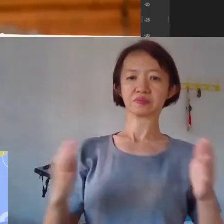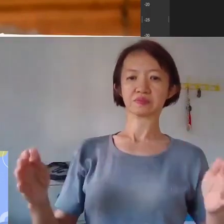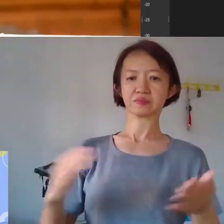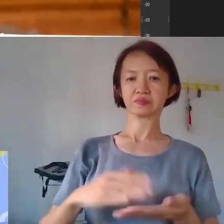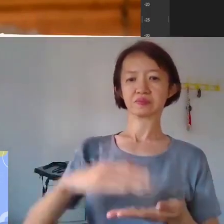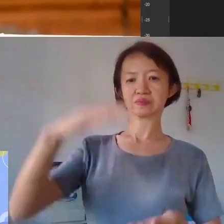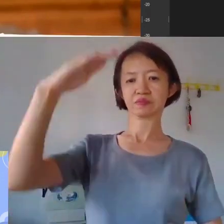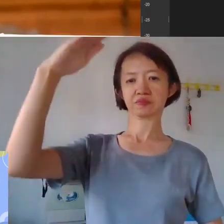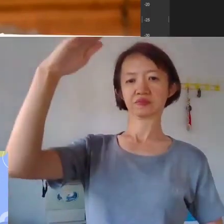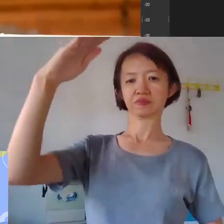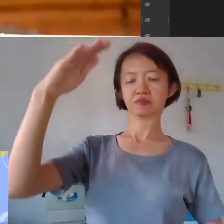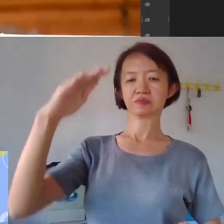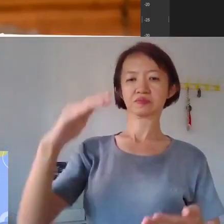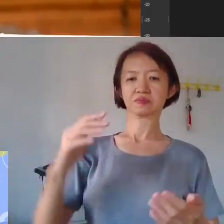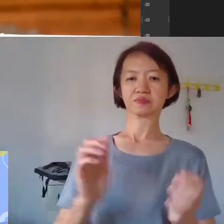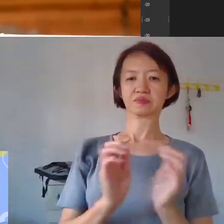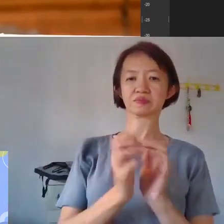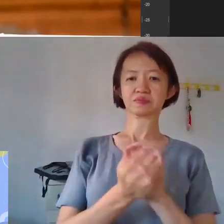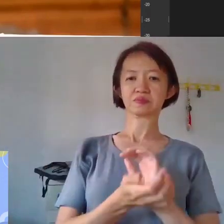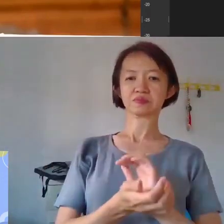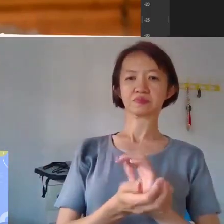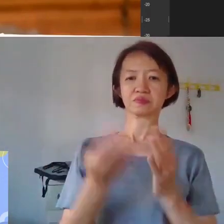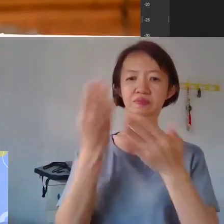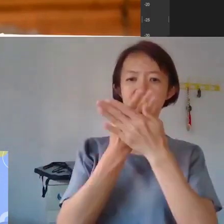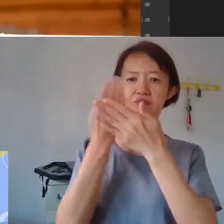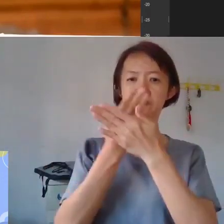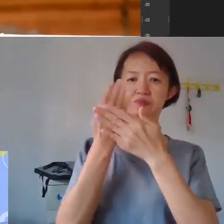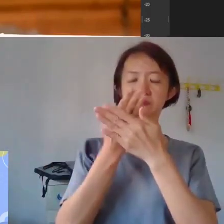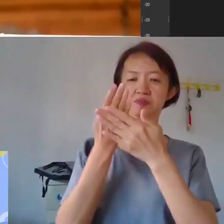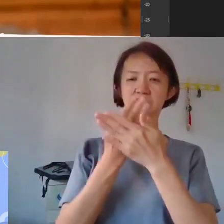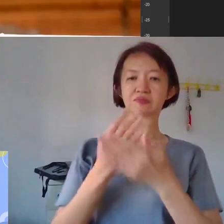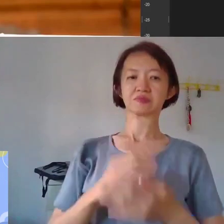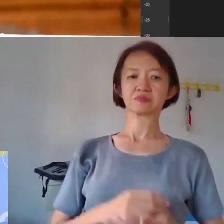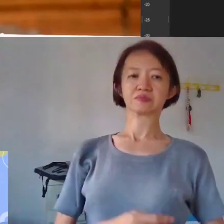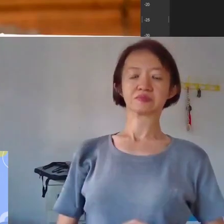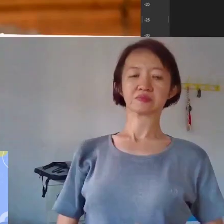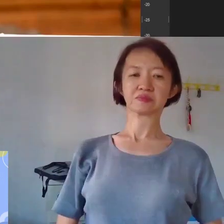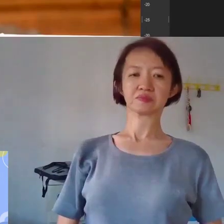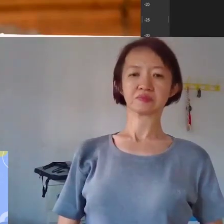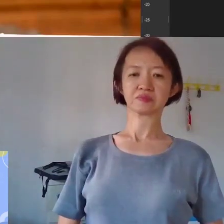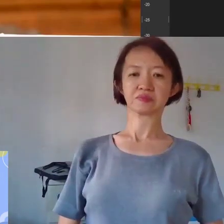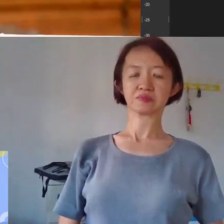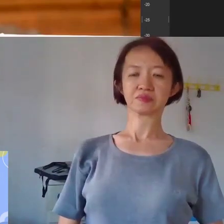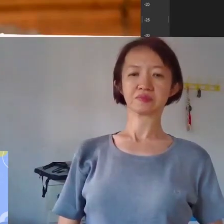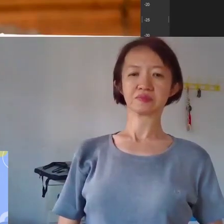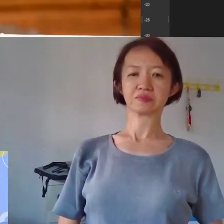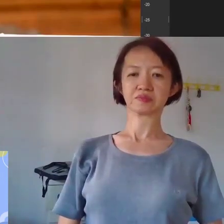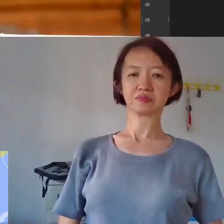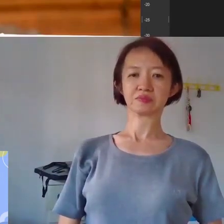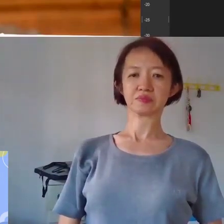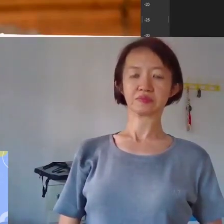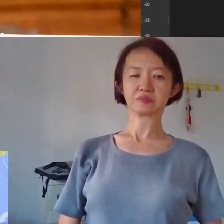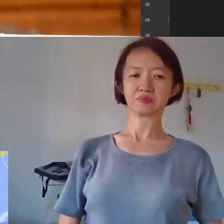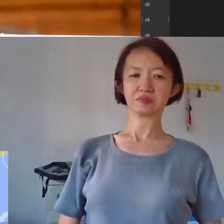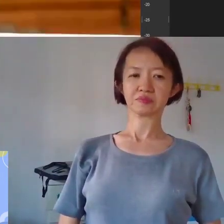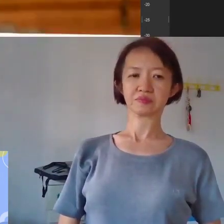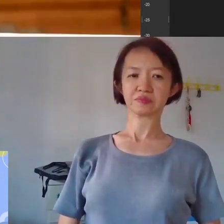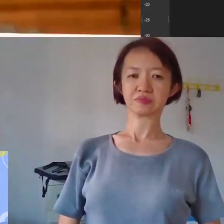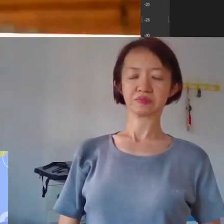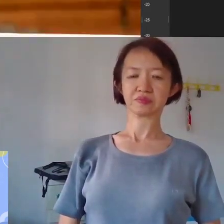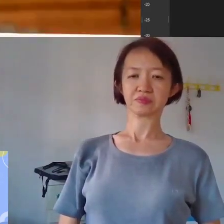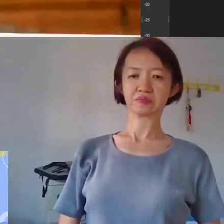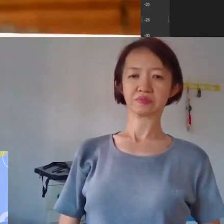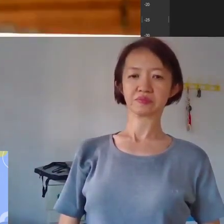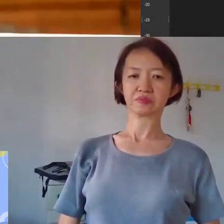effect. You can rotate it, but it's useless, and you can change the shape. I will keep the rectangle for now. This is